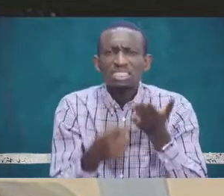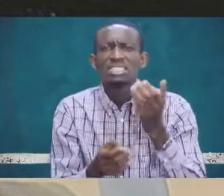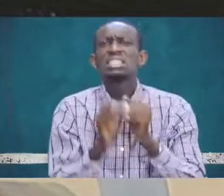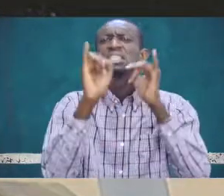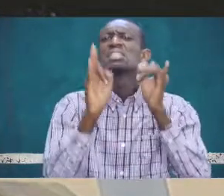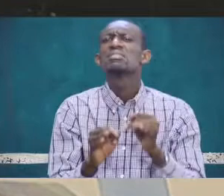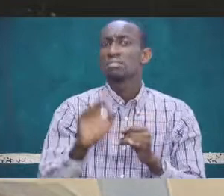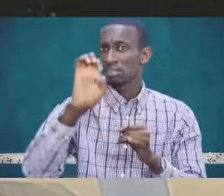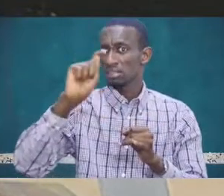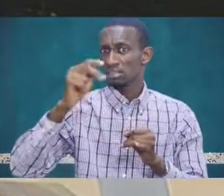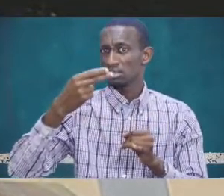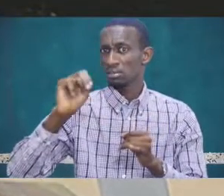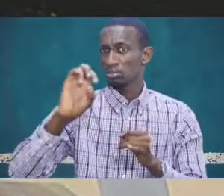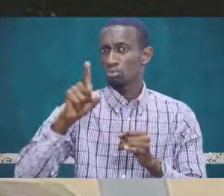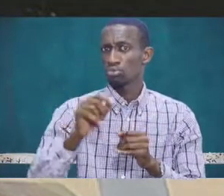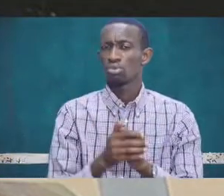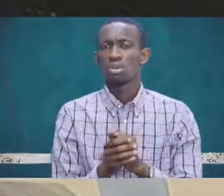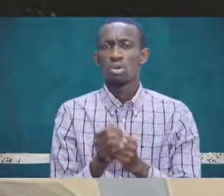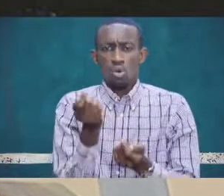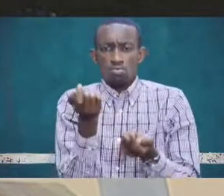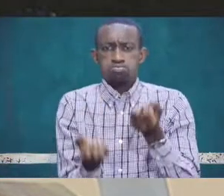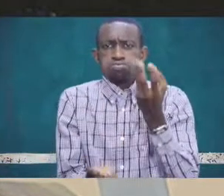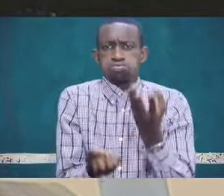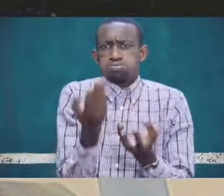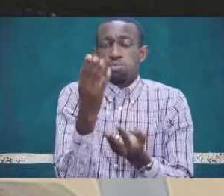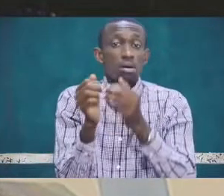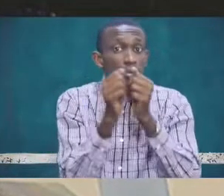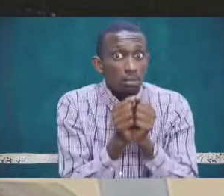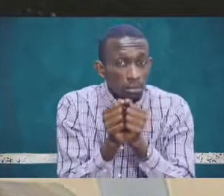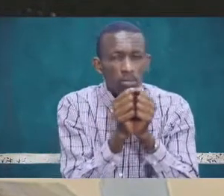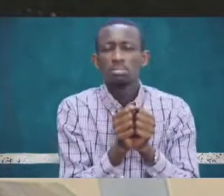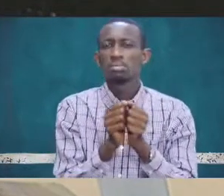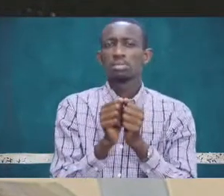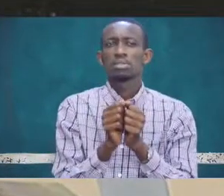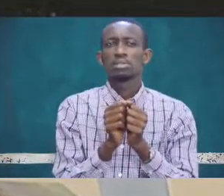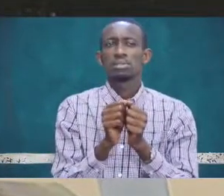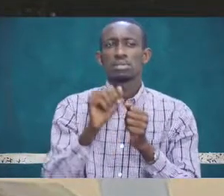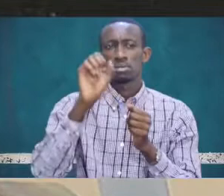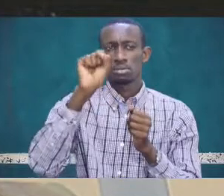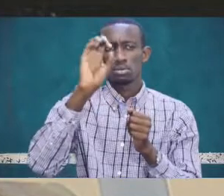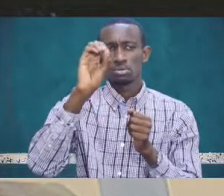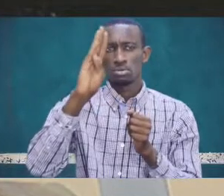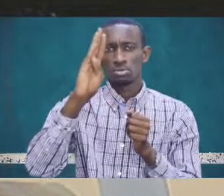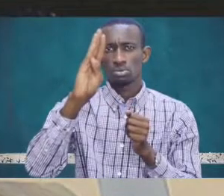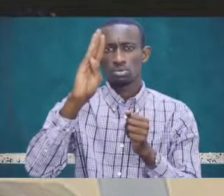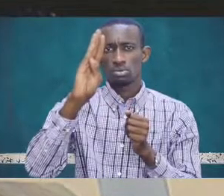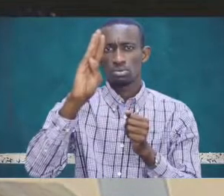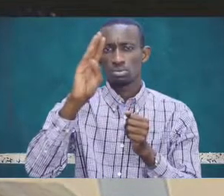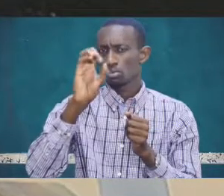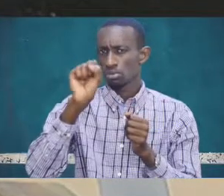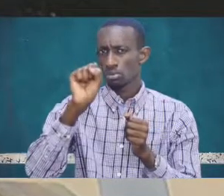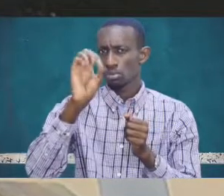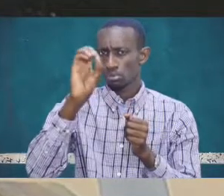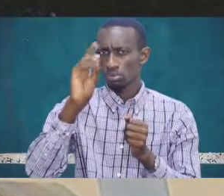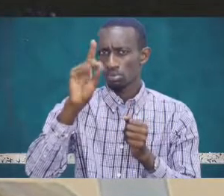with sodium? Do you still remember that reaction that we did together? Because we did that one even as a demonstration. If